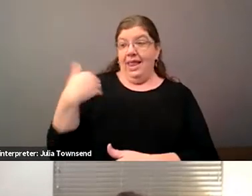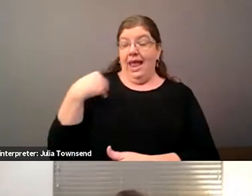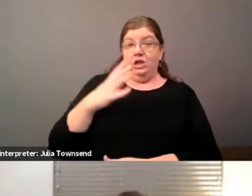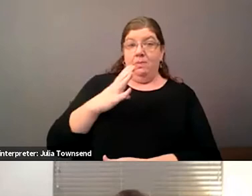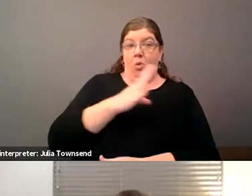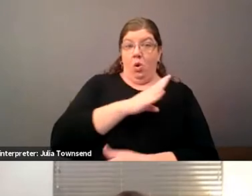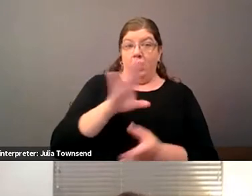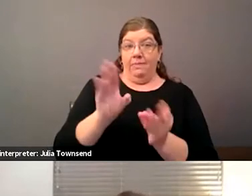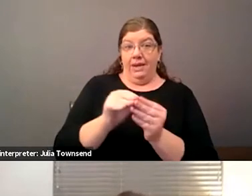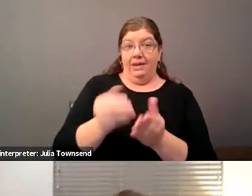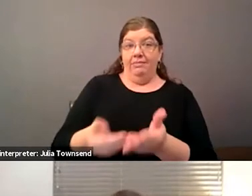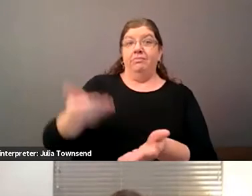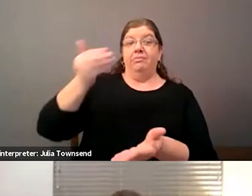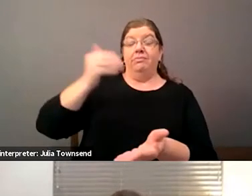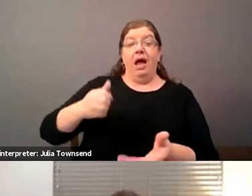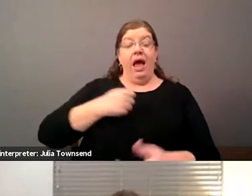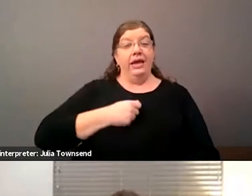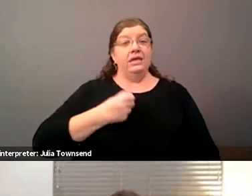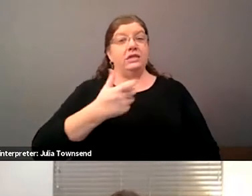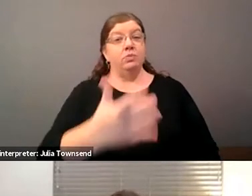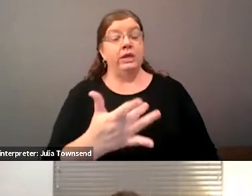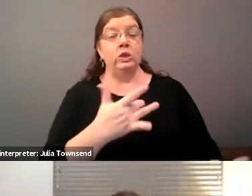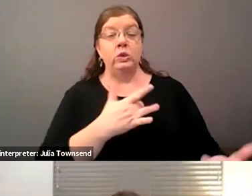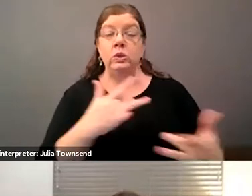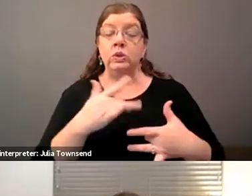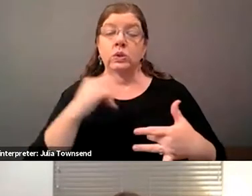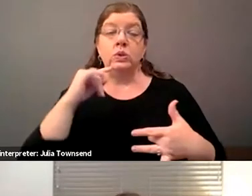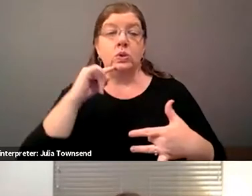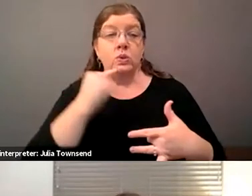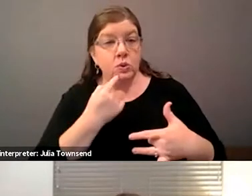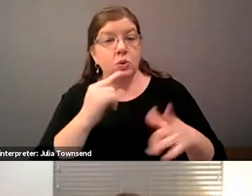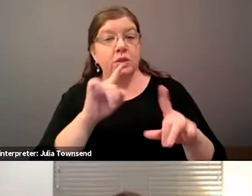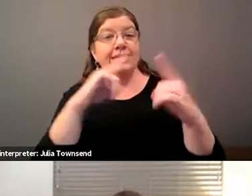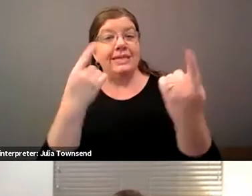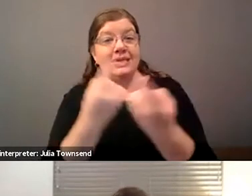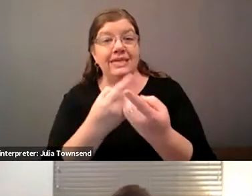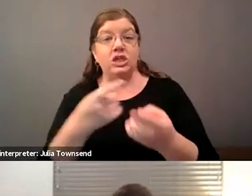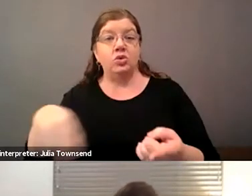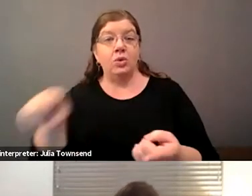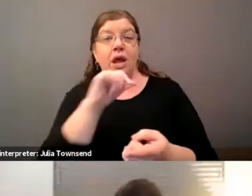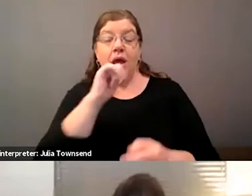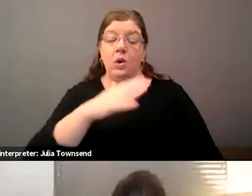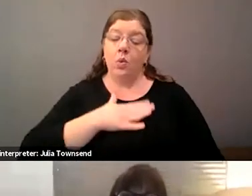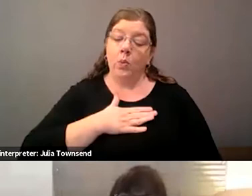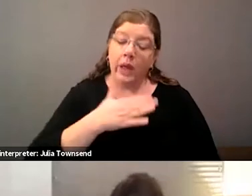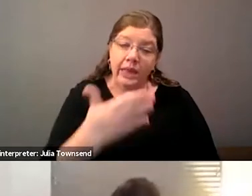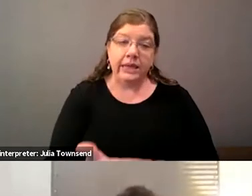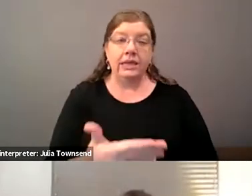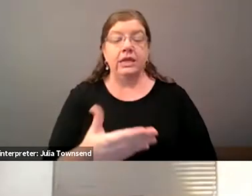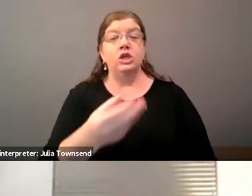meeting before that i expressed a deep concern with the district's unwillingness to report immediately to